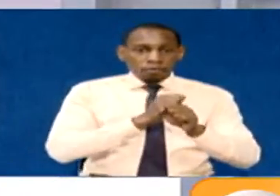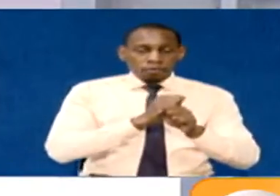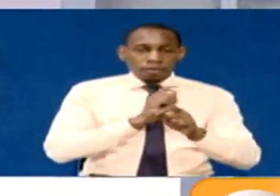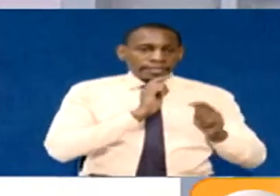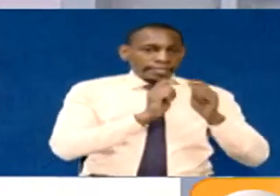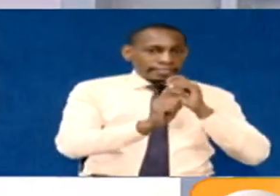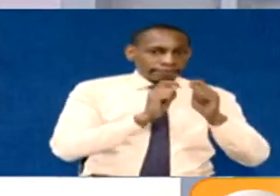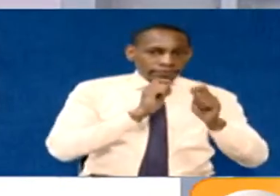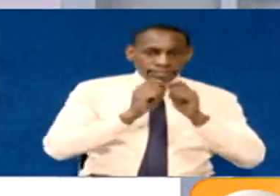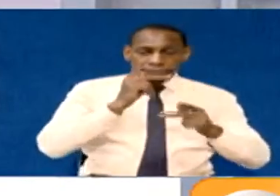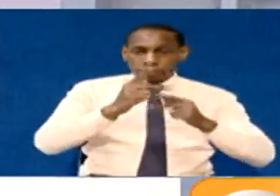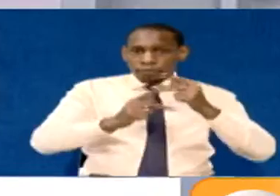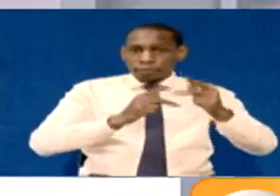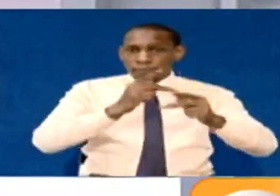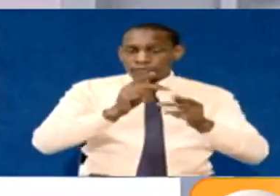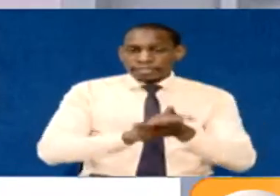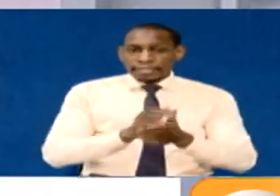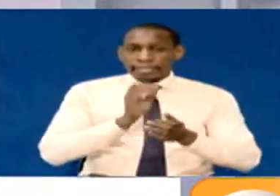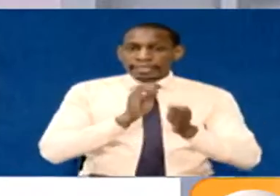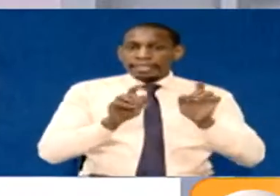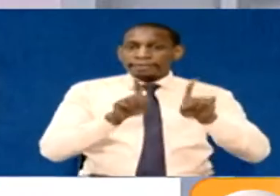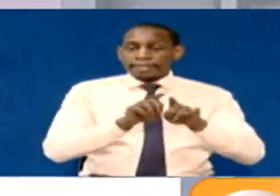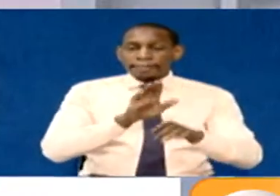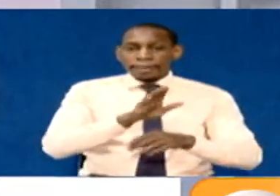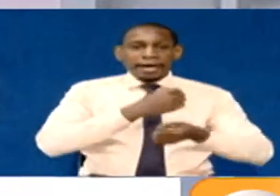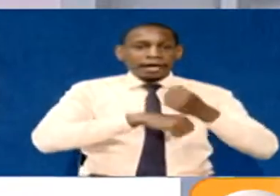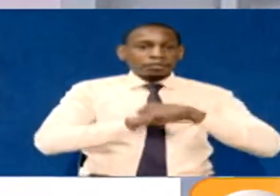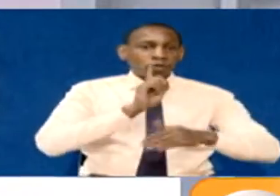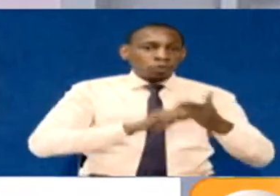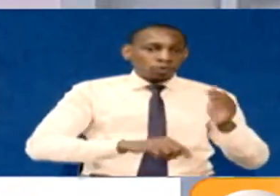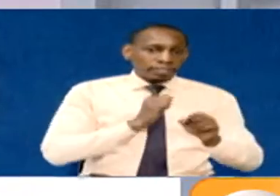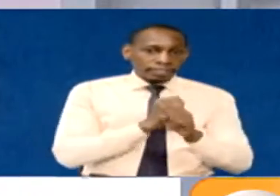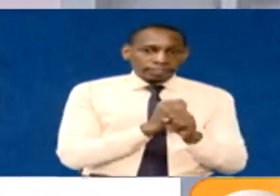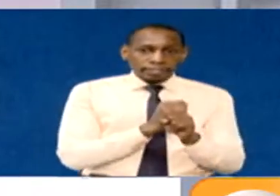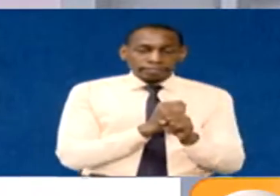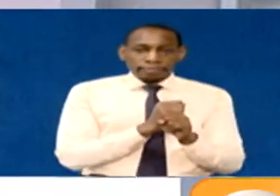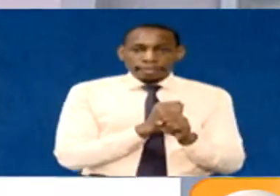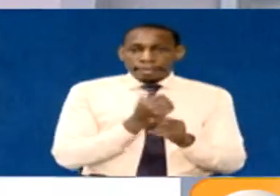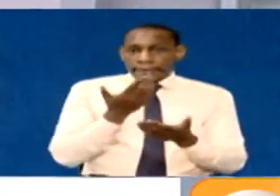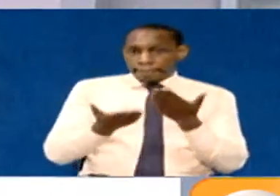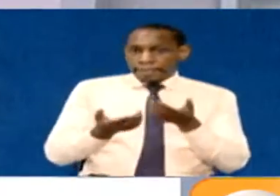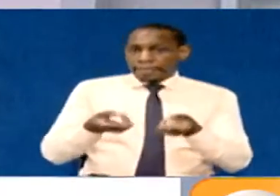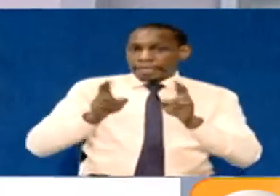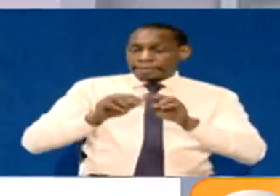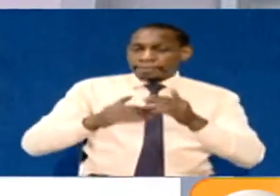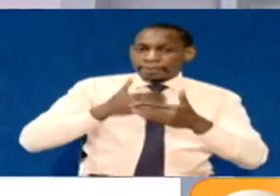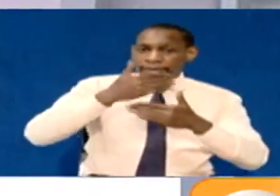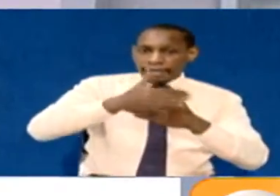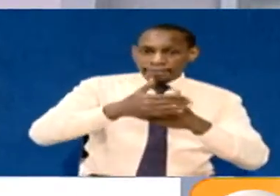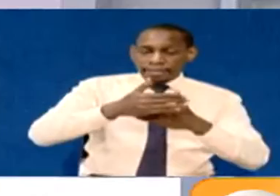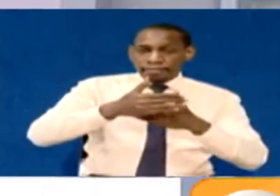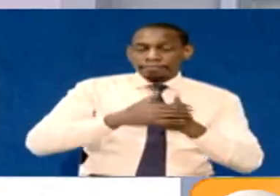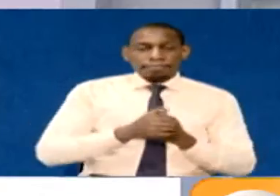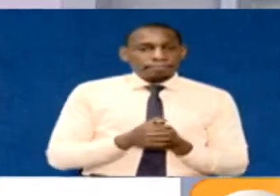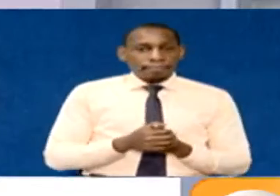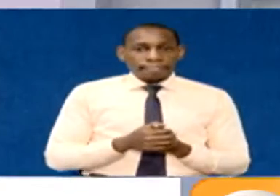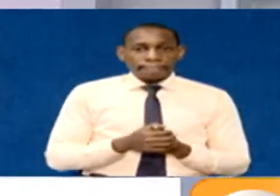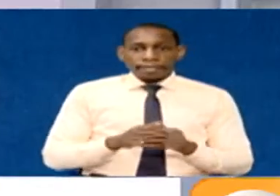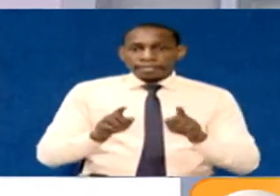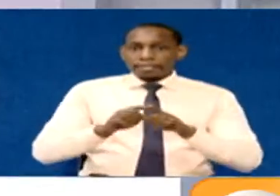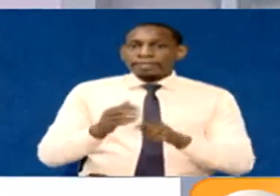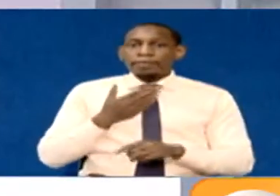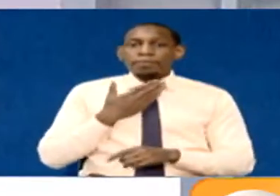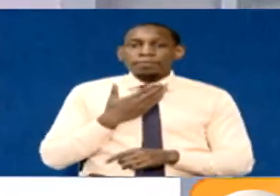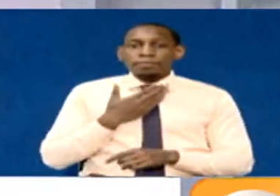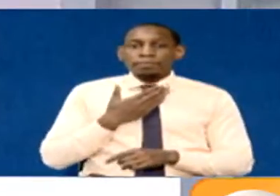vetting and the interview process? If so, what did they do with it? Or did it happen afterwards. But then I'd also like to